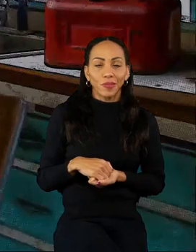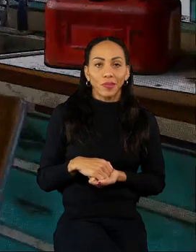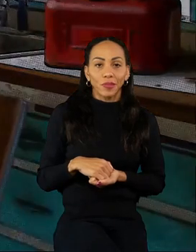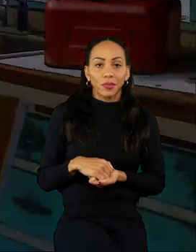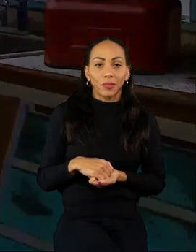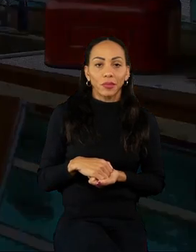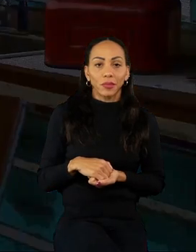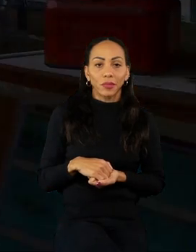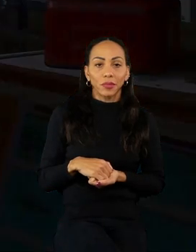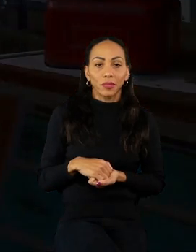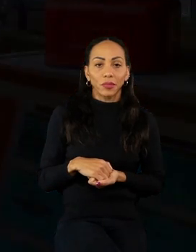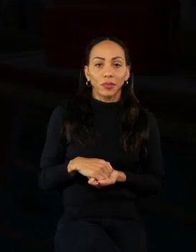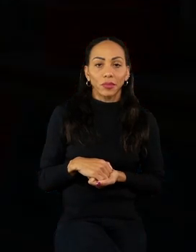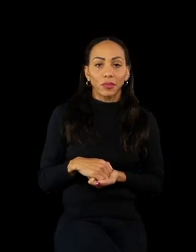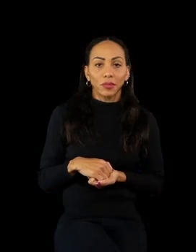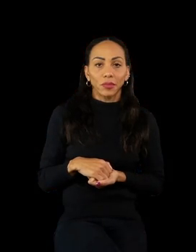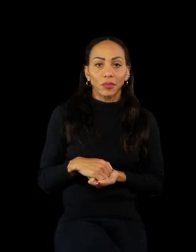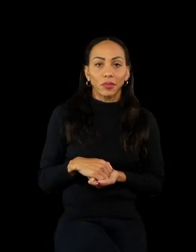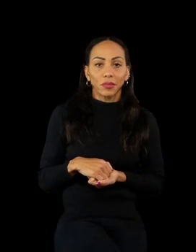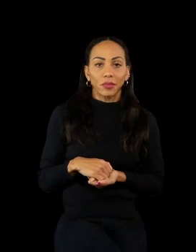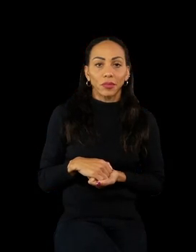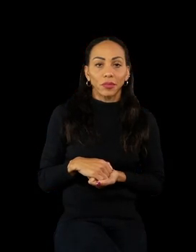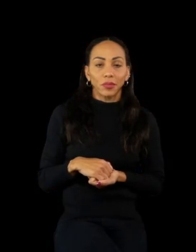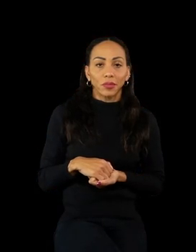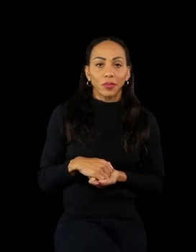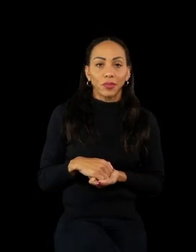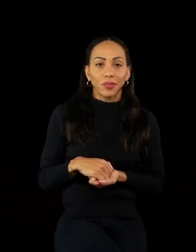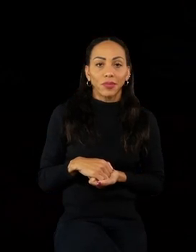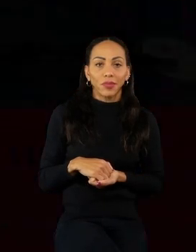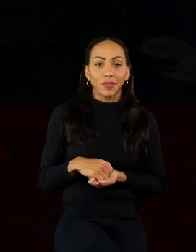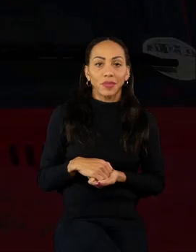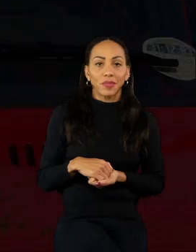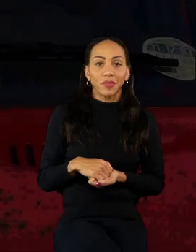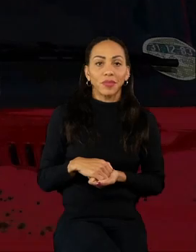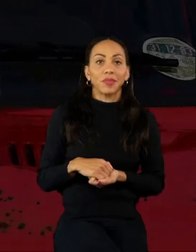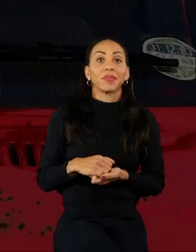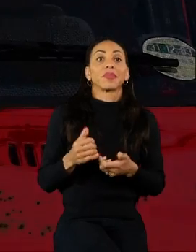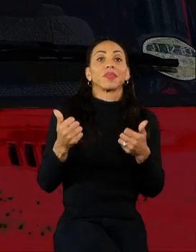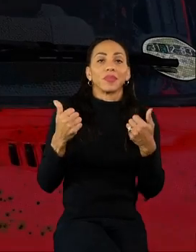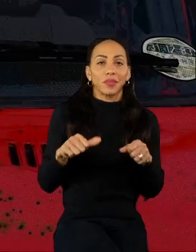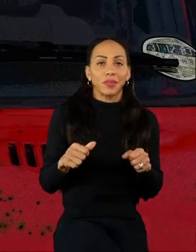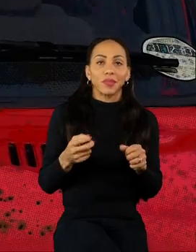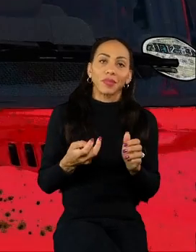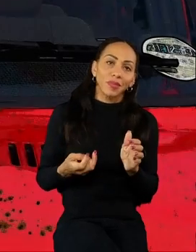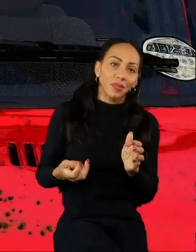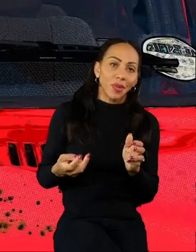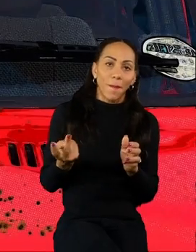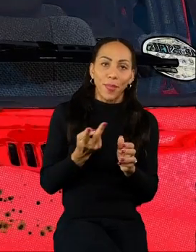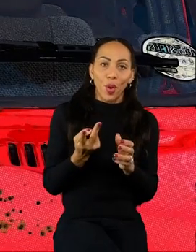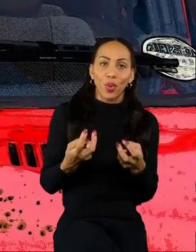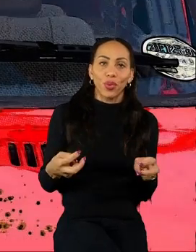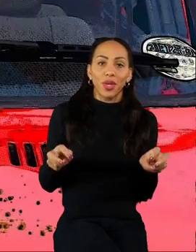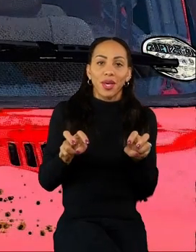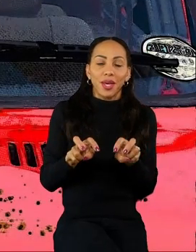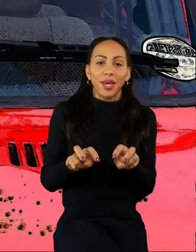So So it does go on a little bit. Yeah, you then turn up